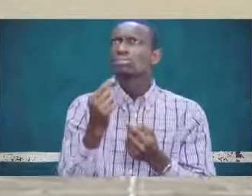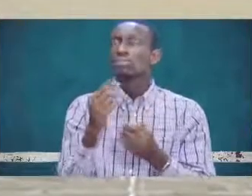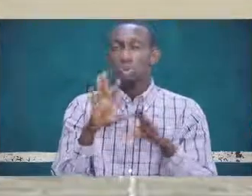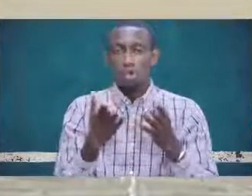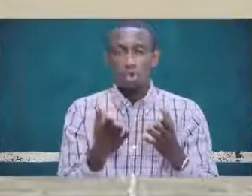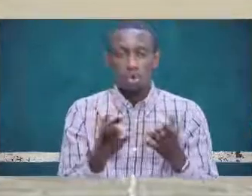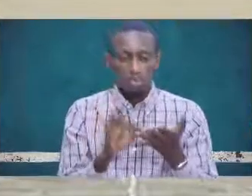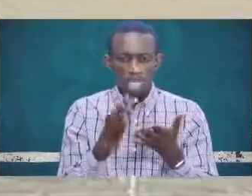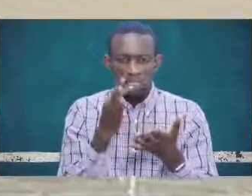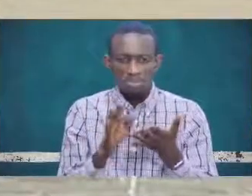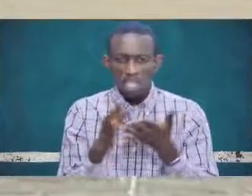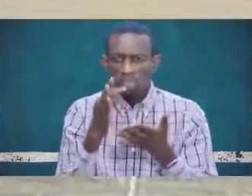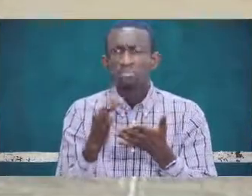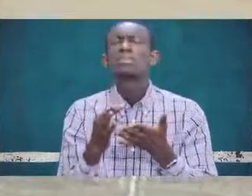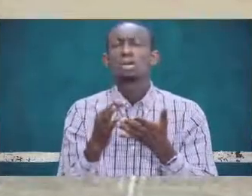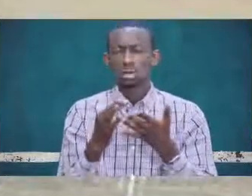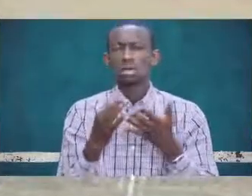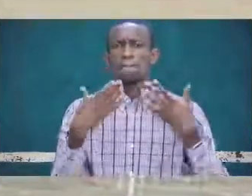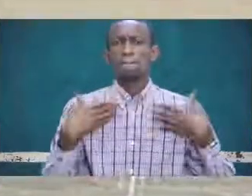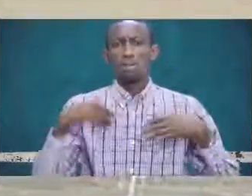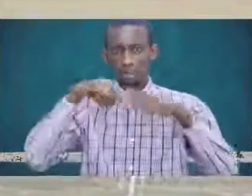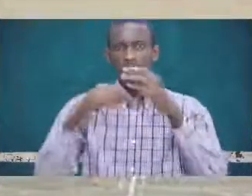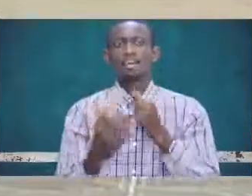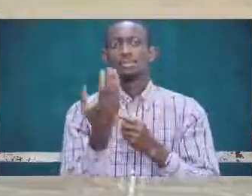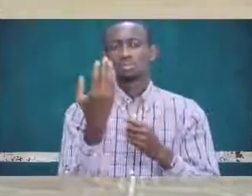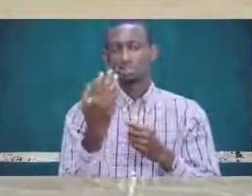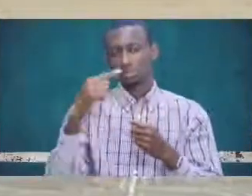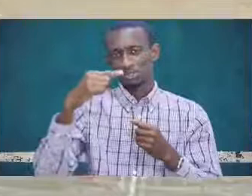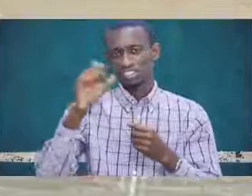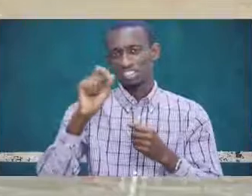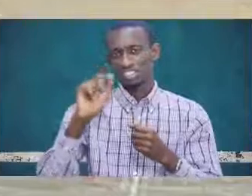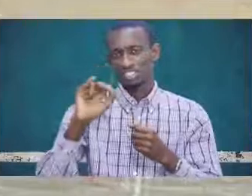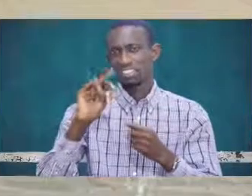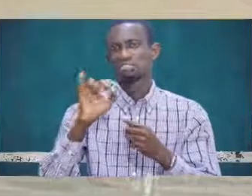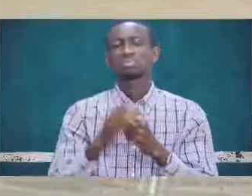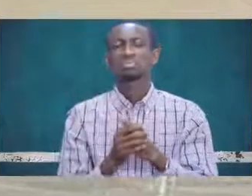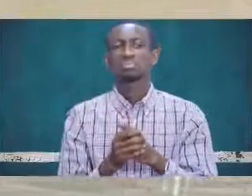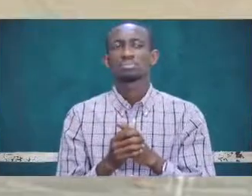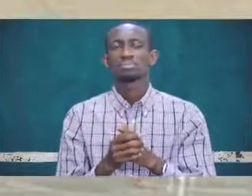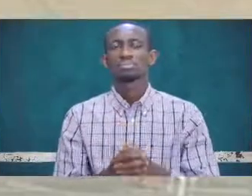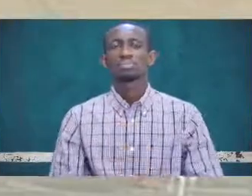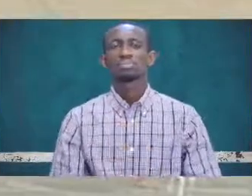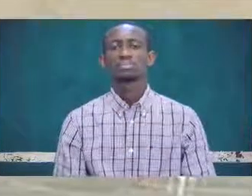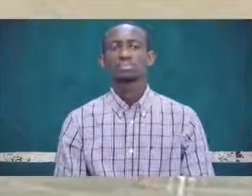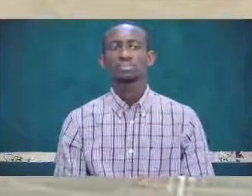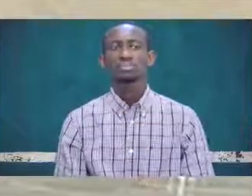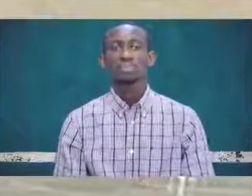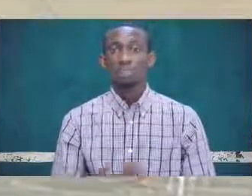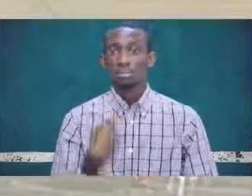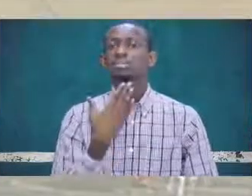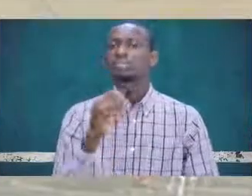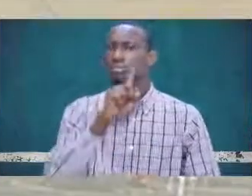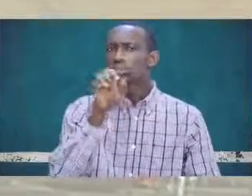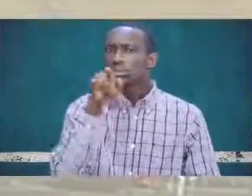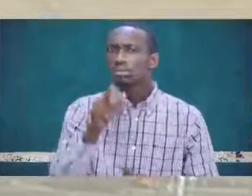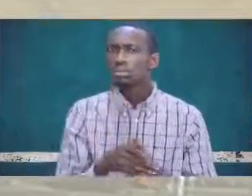juice. So that gastric juice is normally stimulated by a hormone which is called gastrin. But I can ask you, student, what